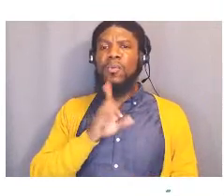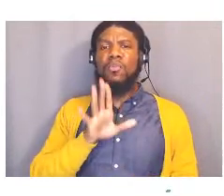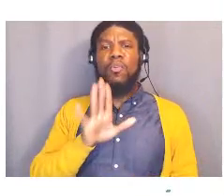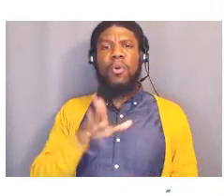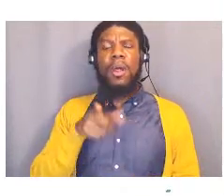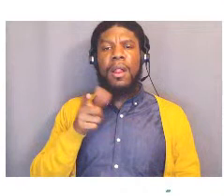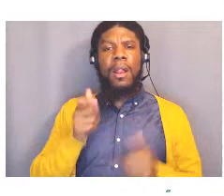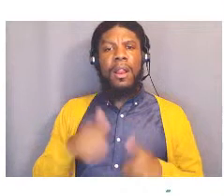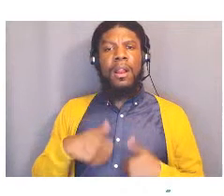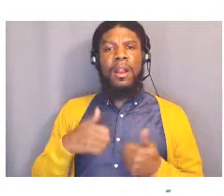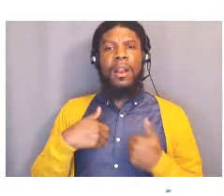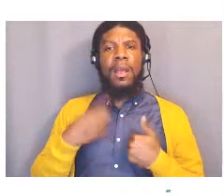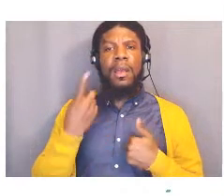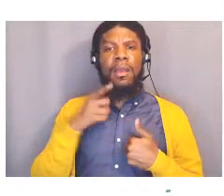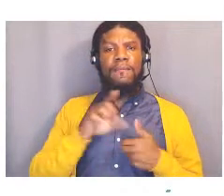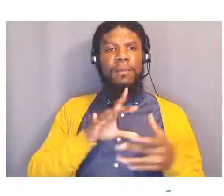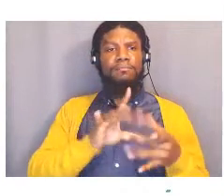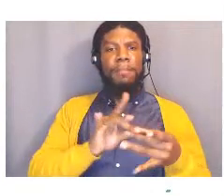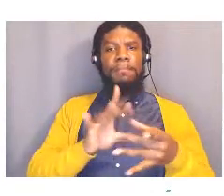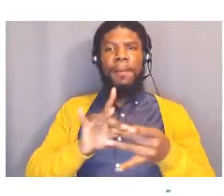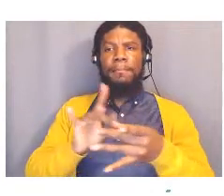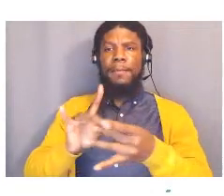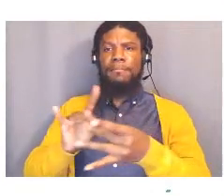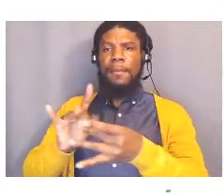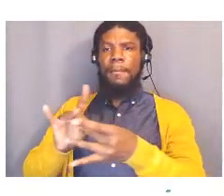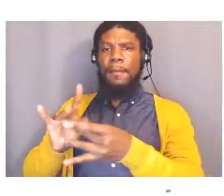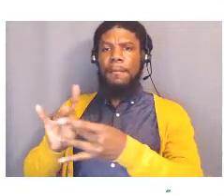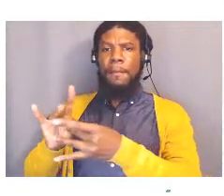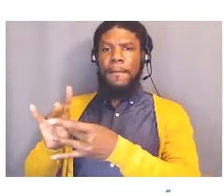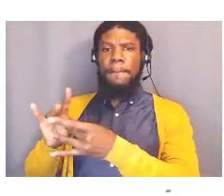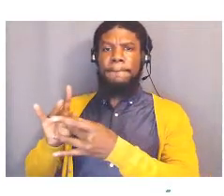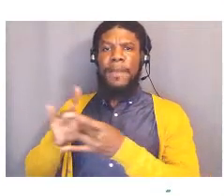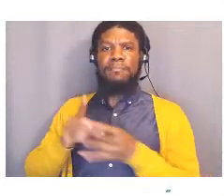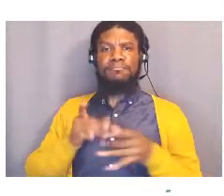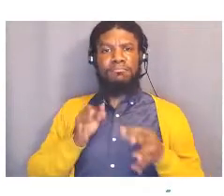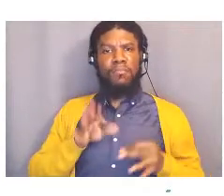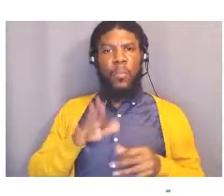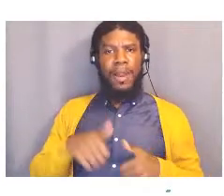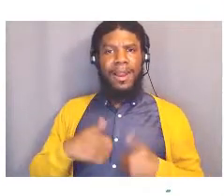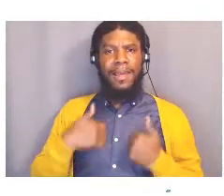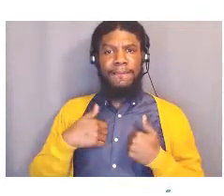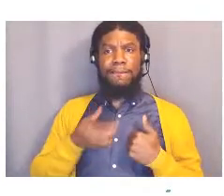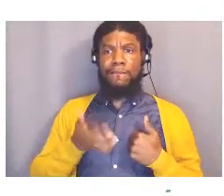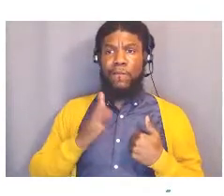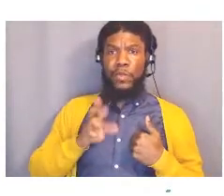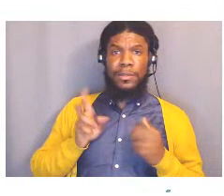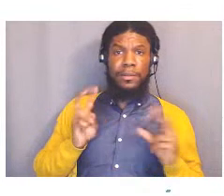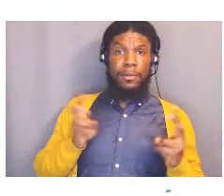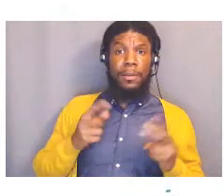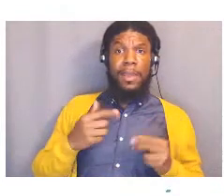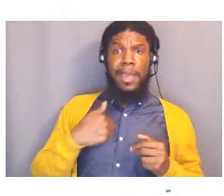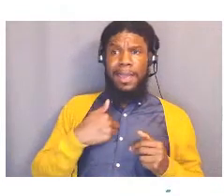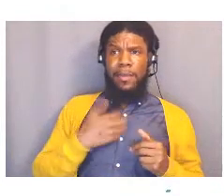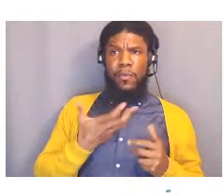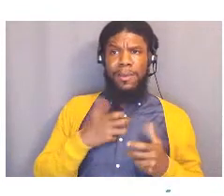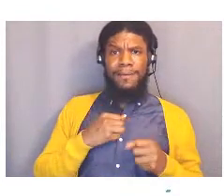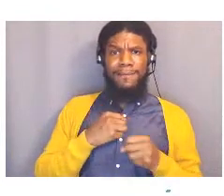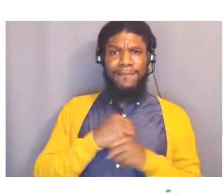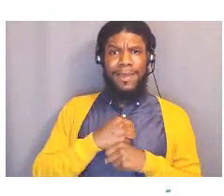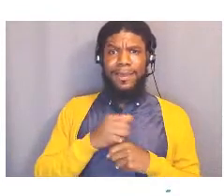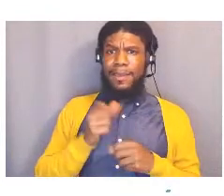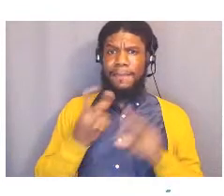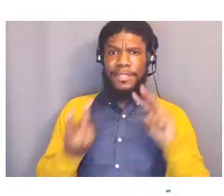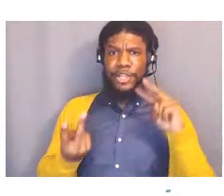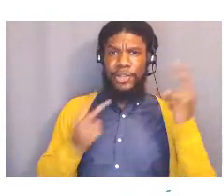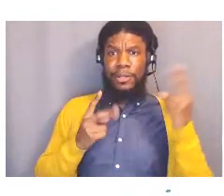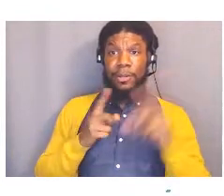to cultivating connections across humanity. She once said that I am among those who fight misunderstanding, but the